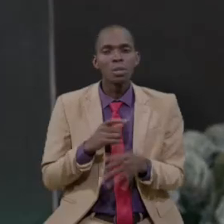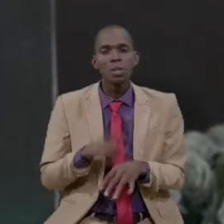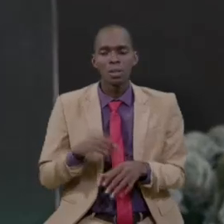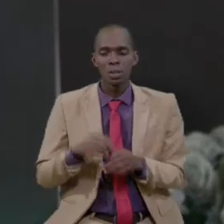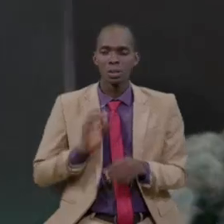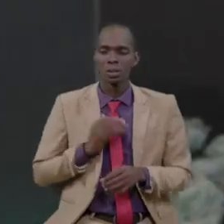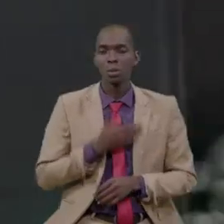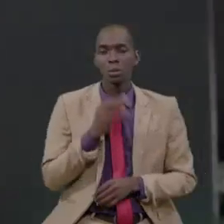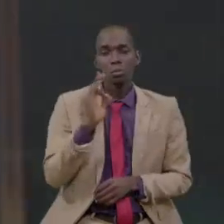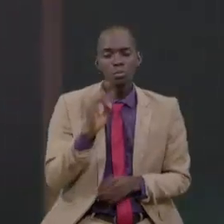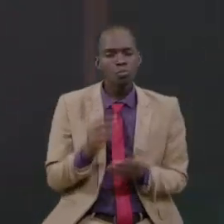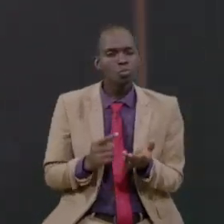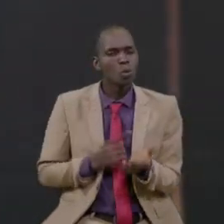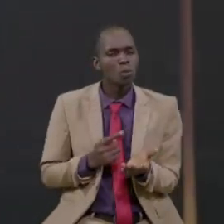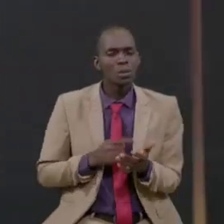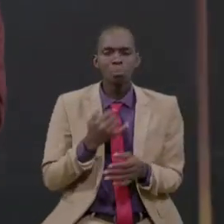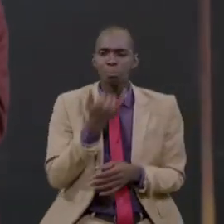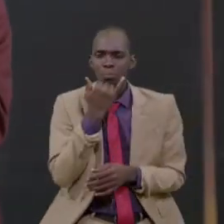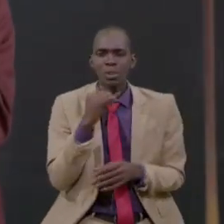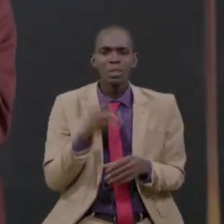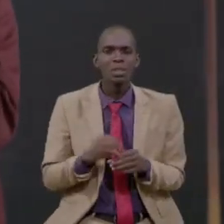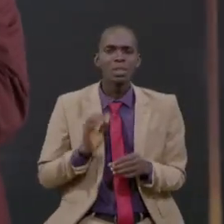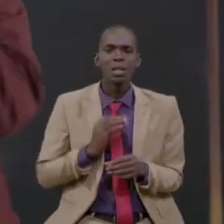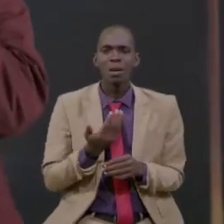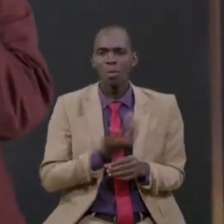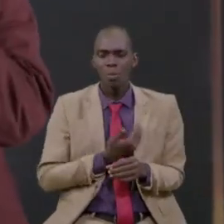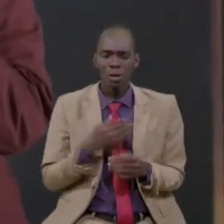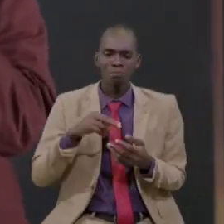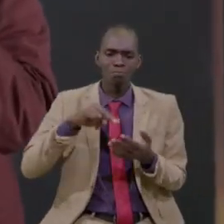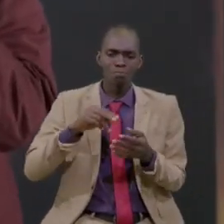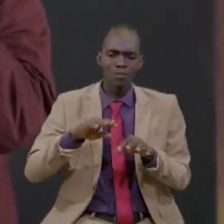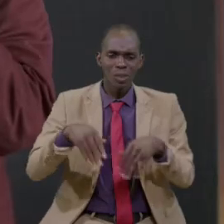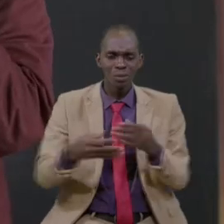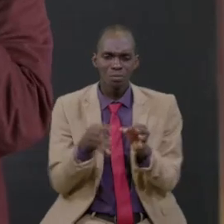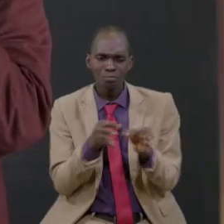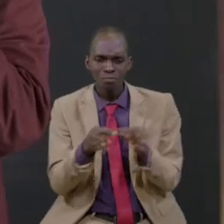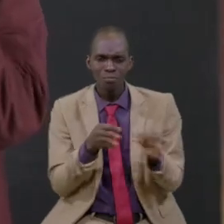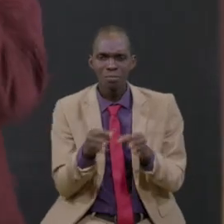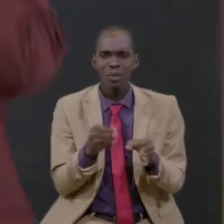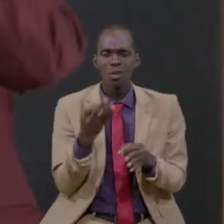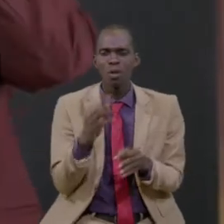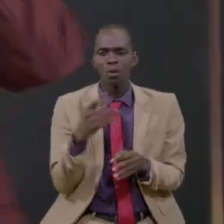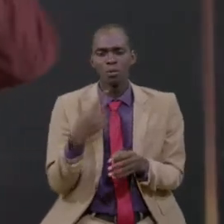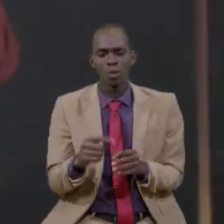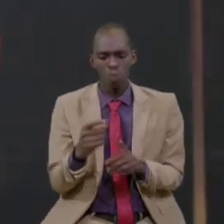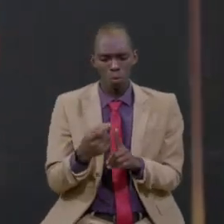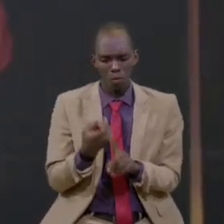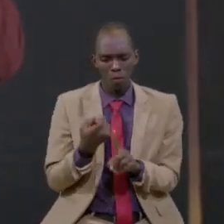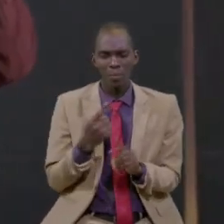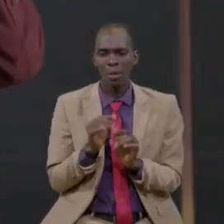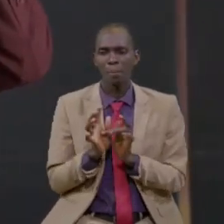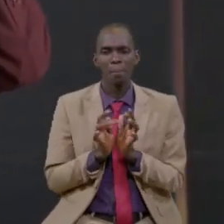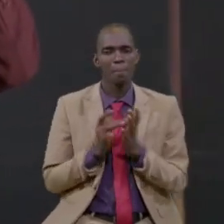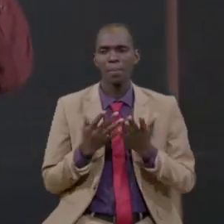Sometimes mistake in our interpretation of a word in the Bible. The days of